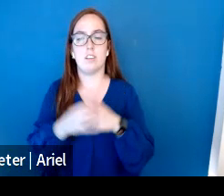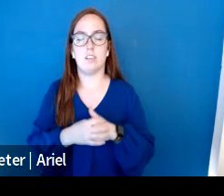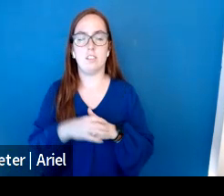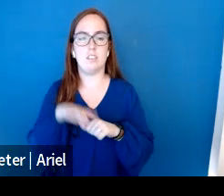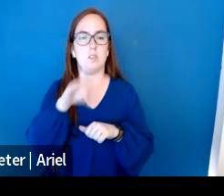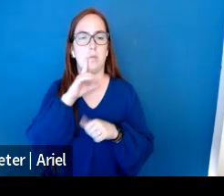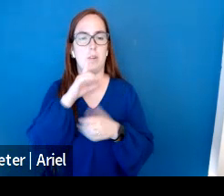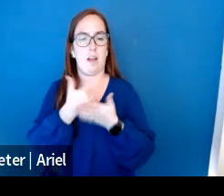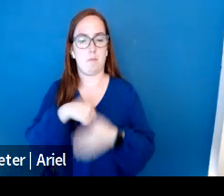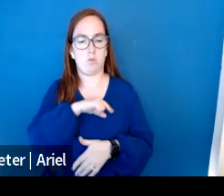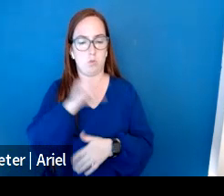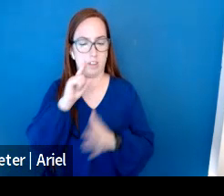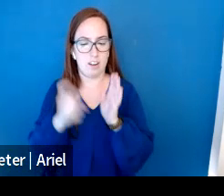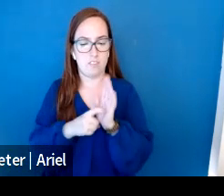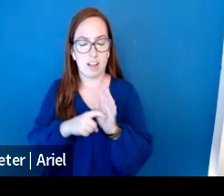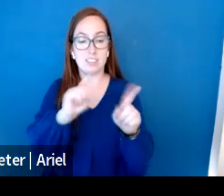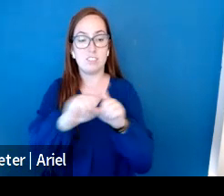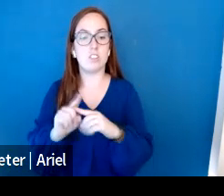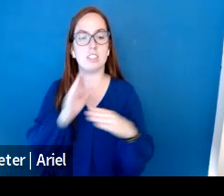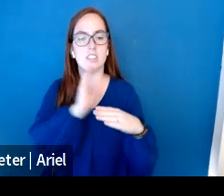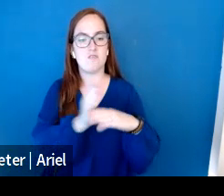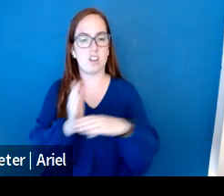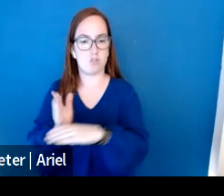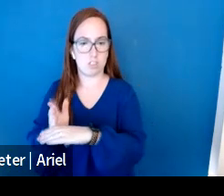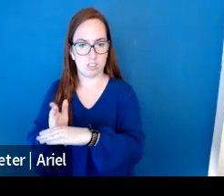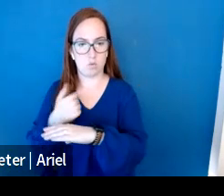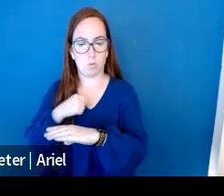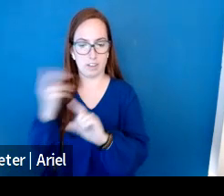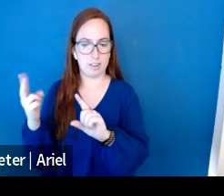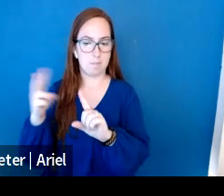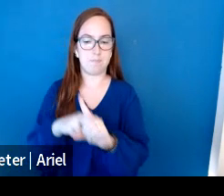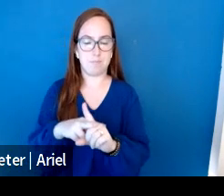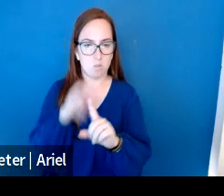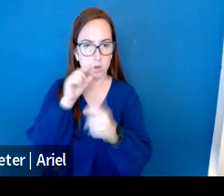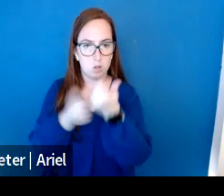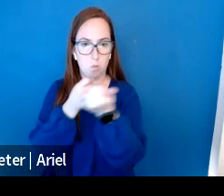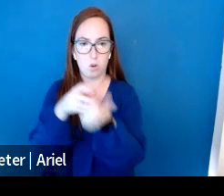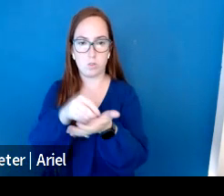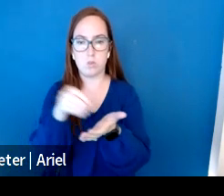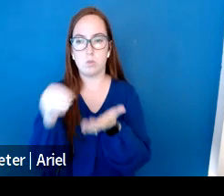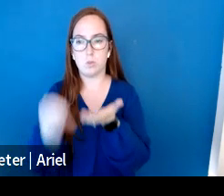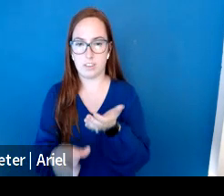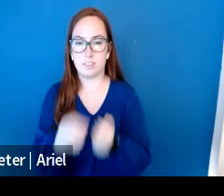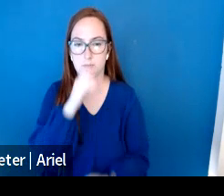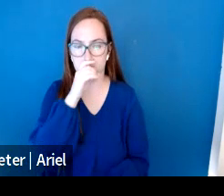identify some interventions that we can use and implement to support the student.